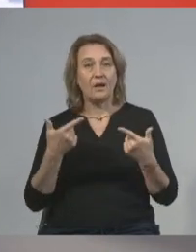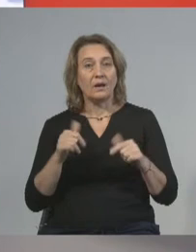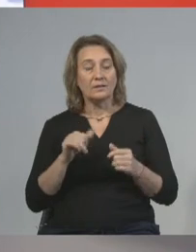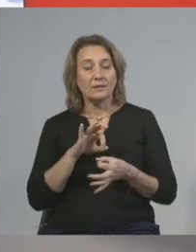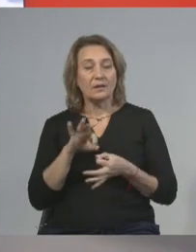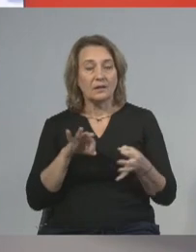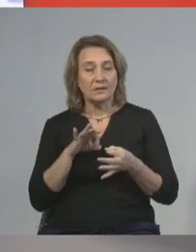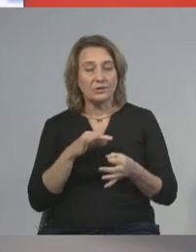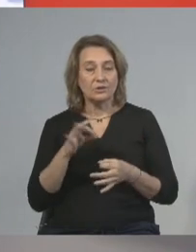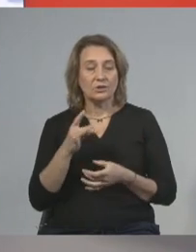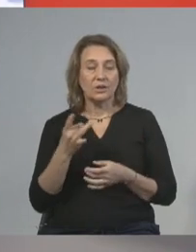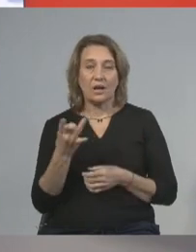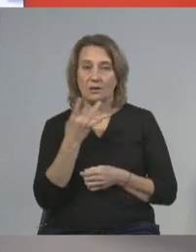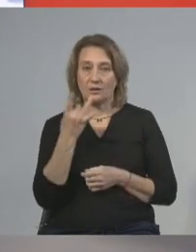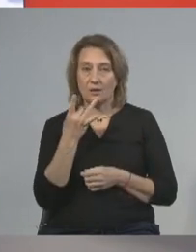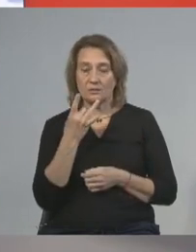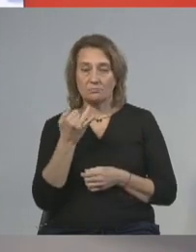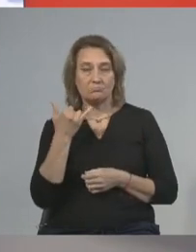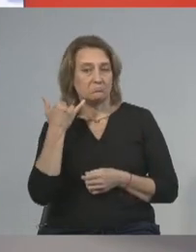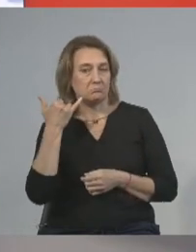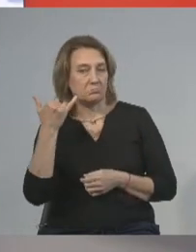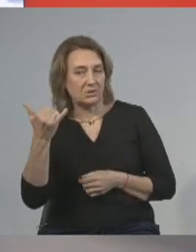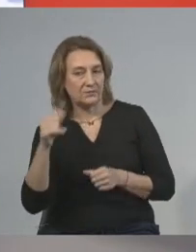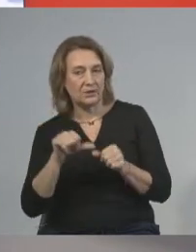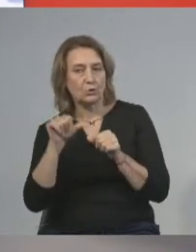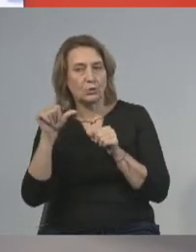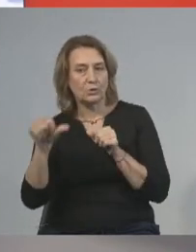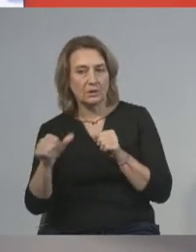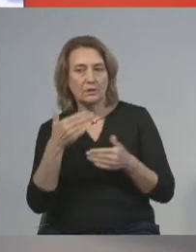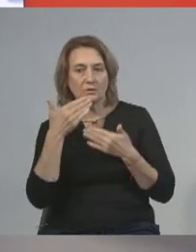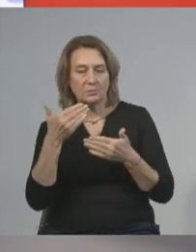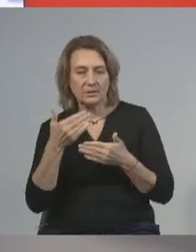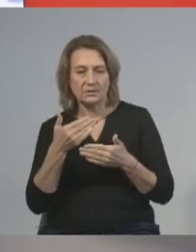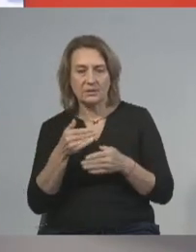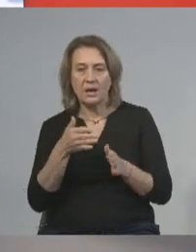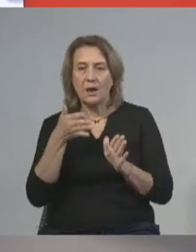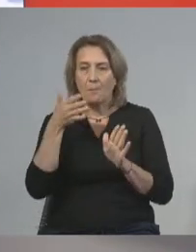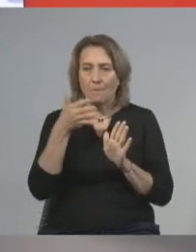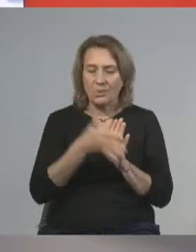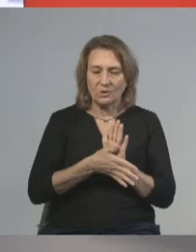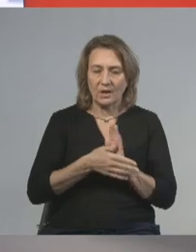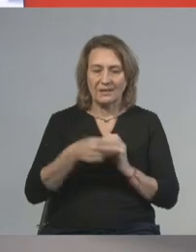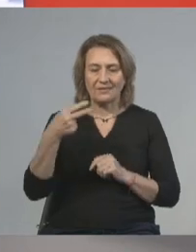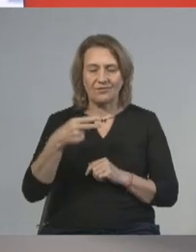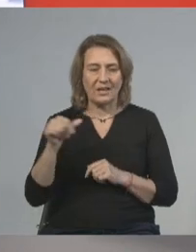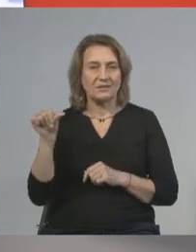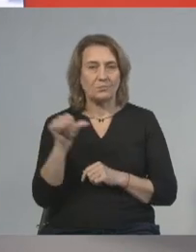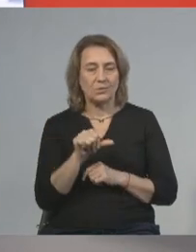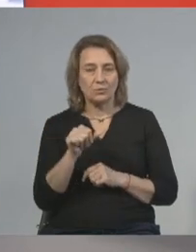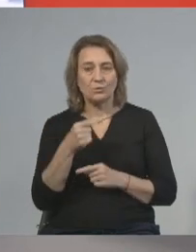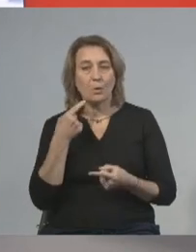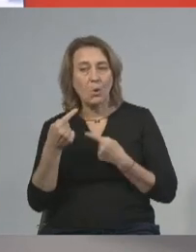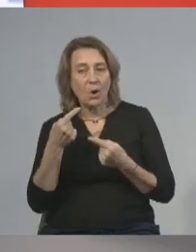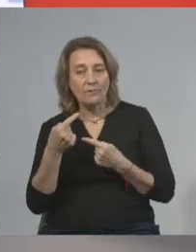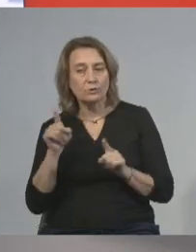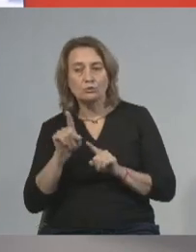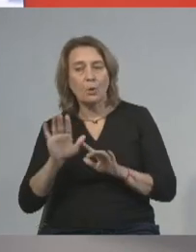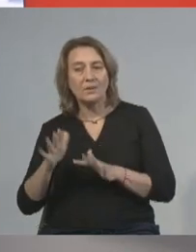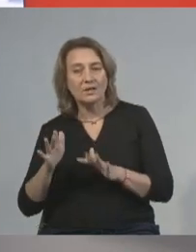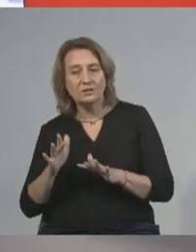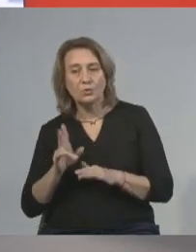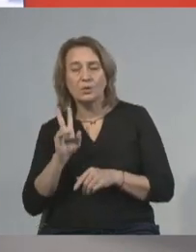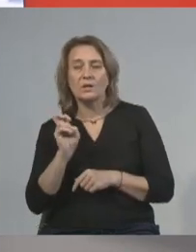communicate to have uh to give a uh individual call to talk with each one of